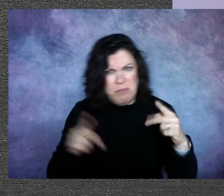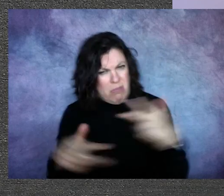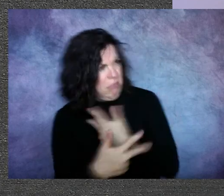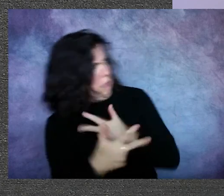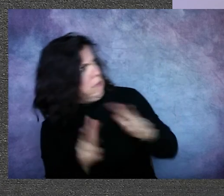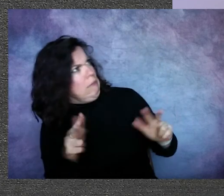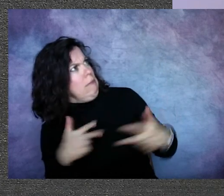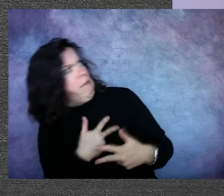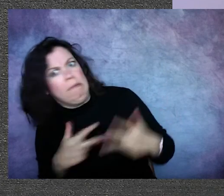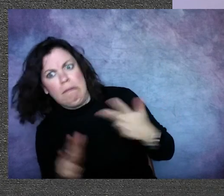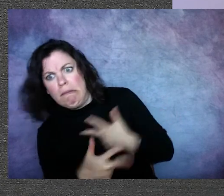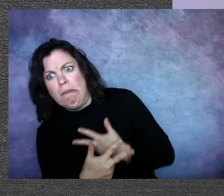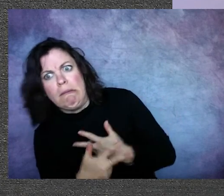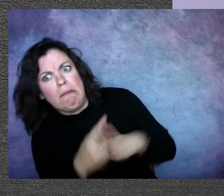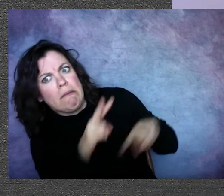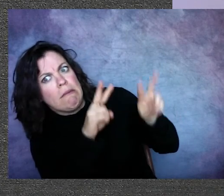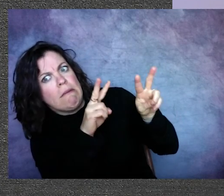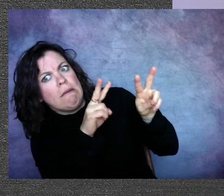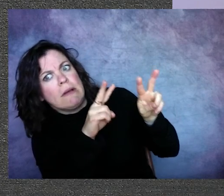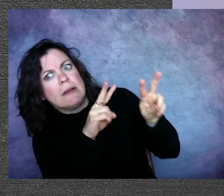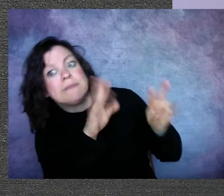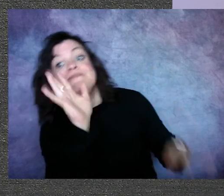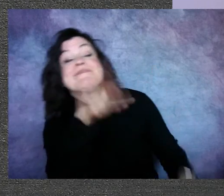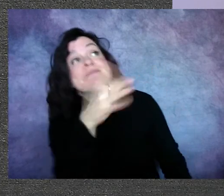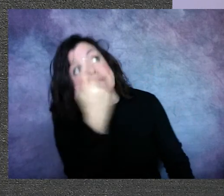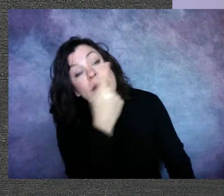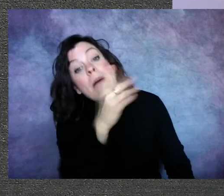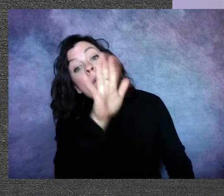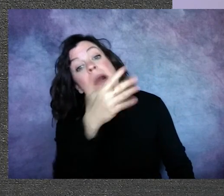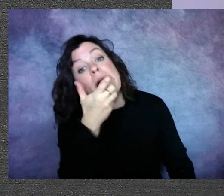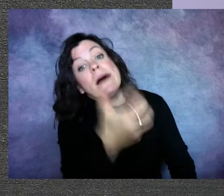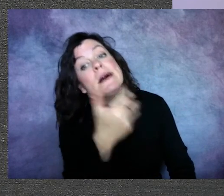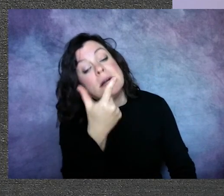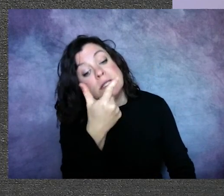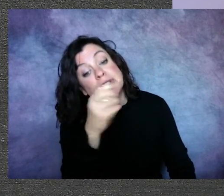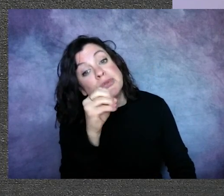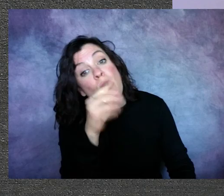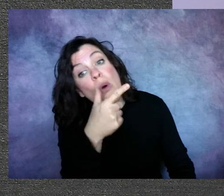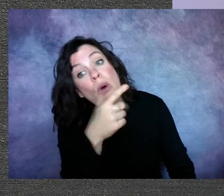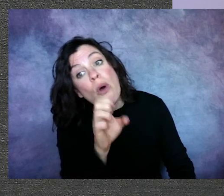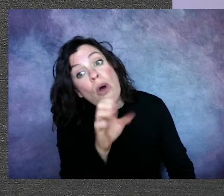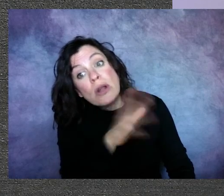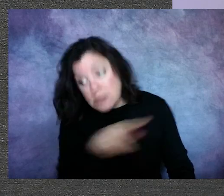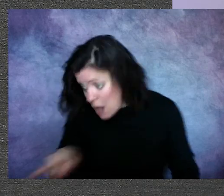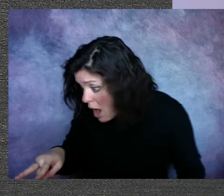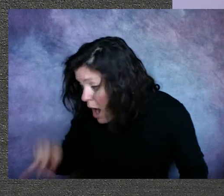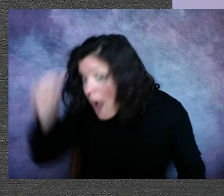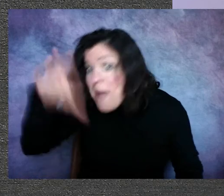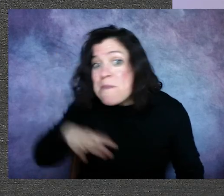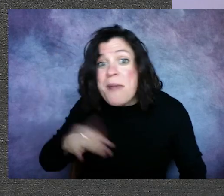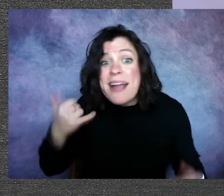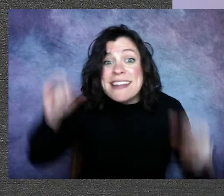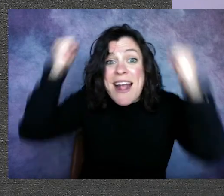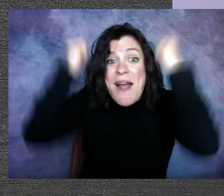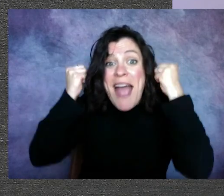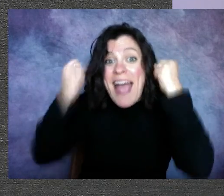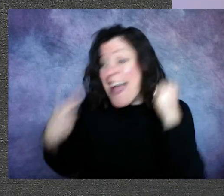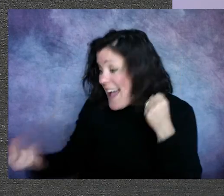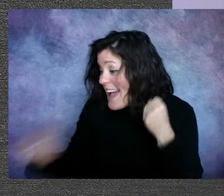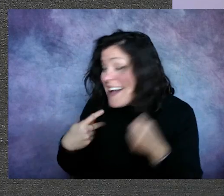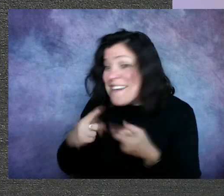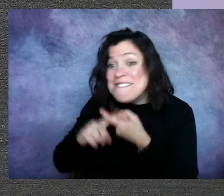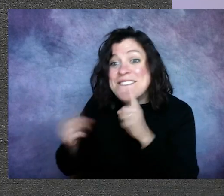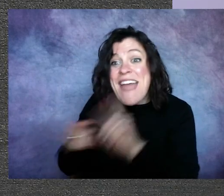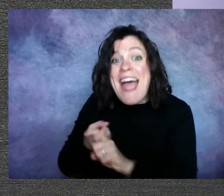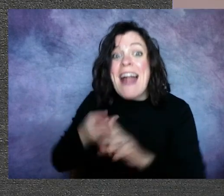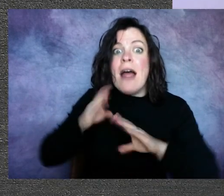Then he heard someone call, George. He looked down and saw his man, his friend, the man with the big yellow hat.